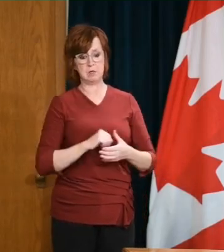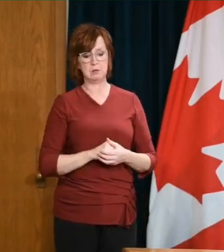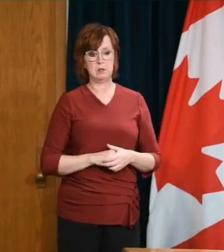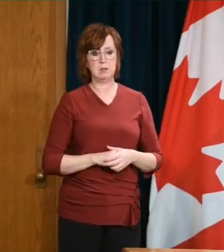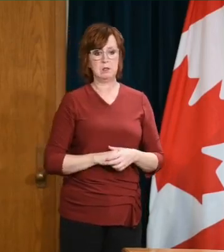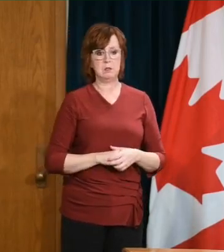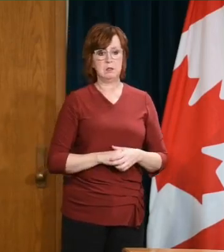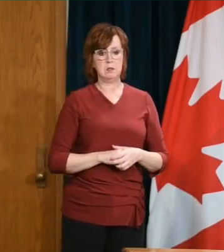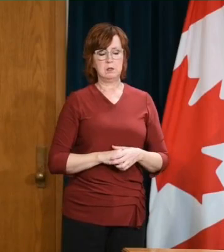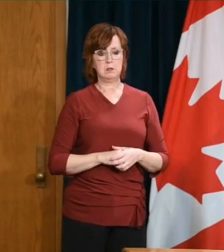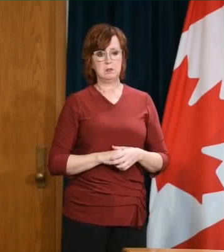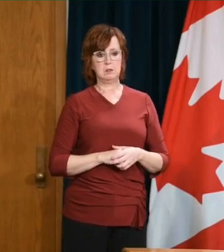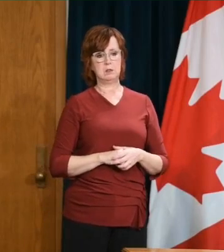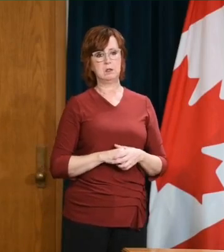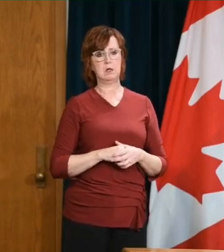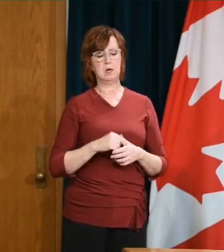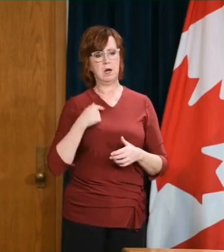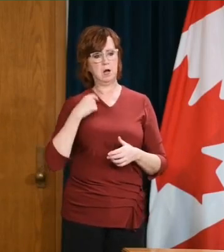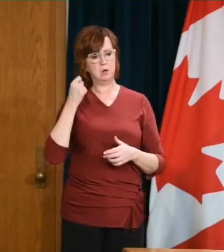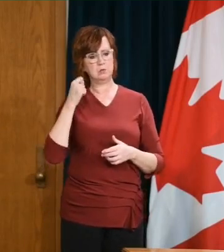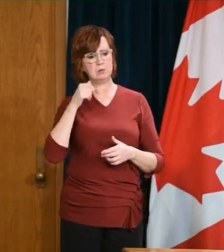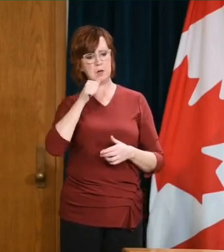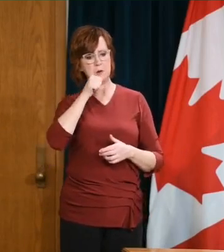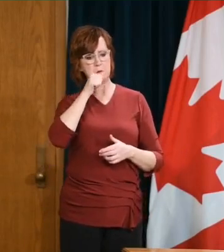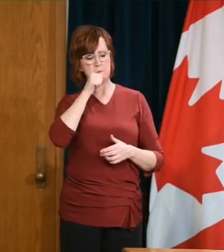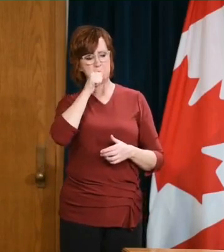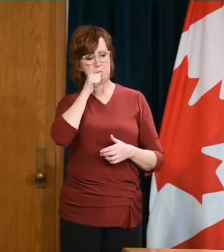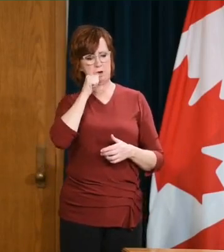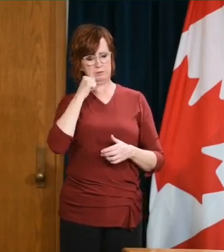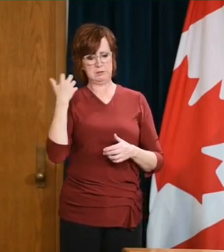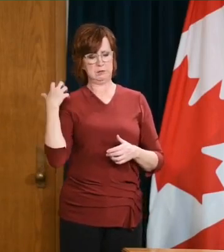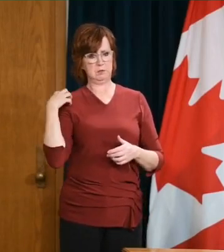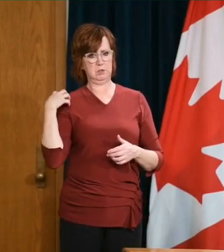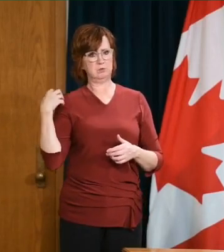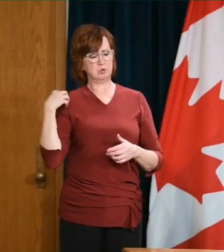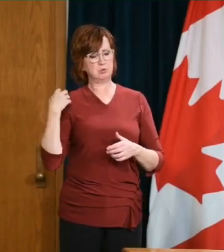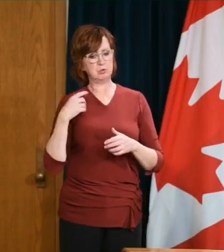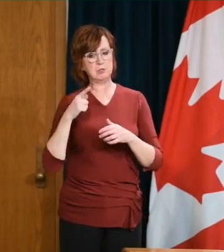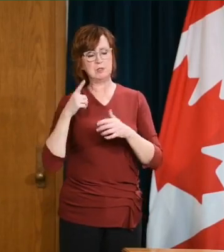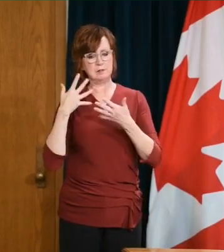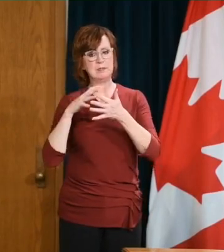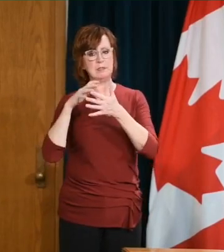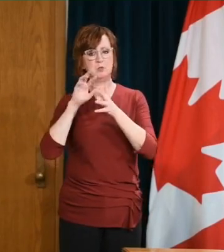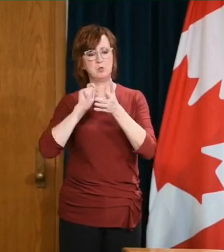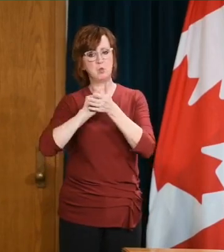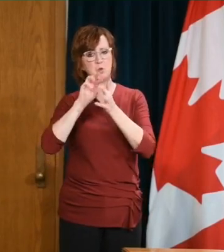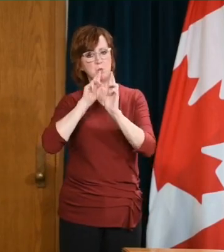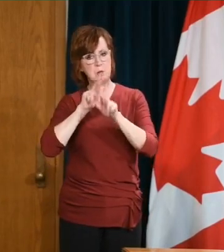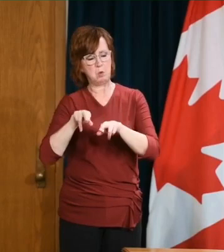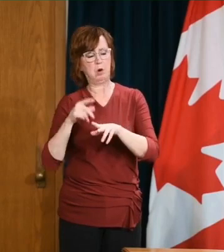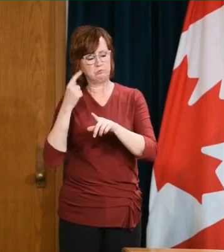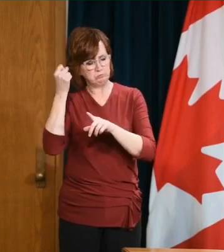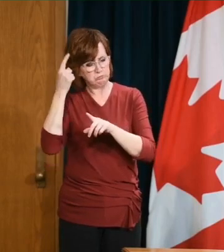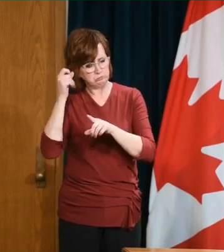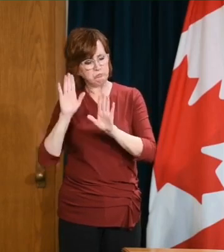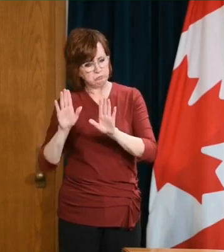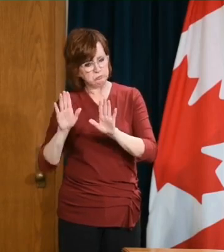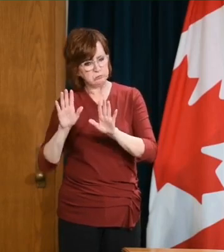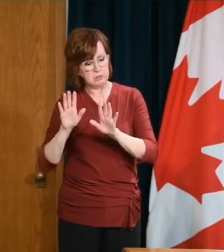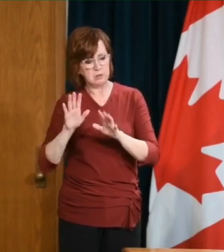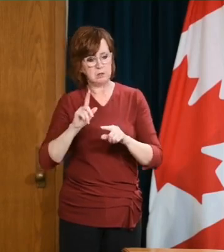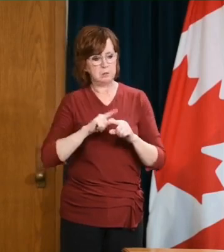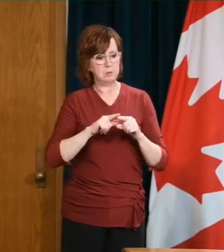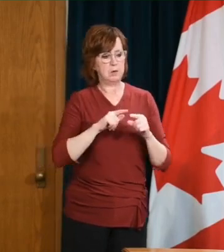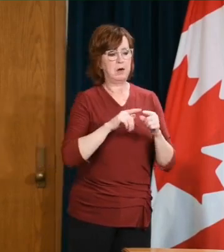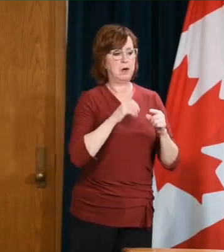that information, understanding the Privacy Commissioner has made some statements around this today. We would release that information on the advice